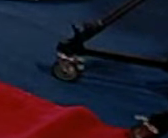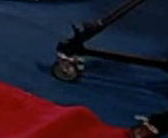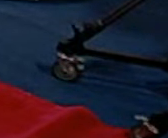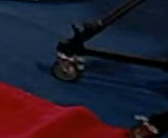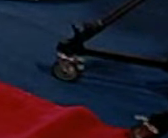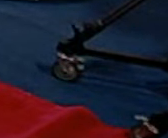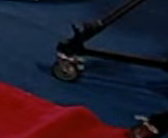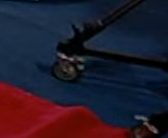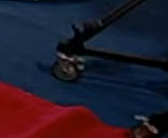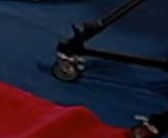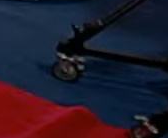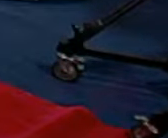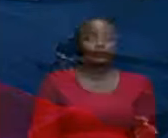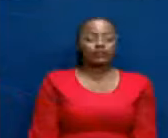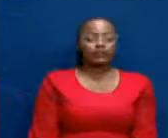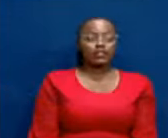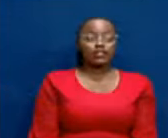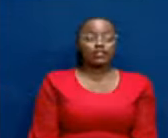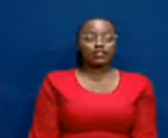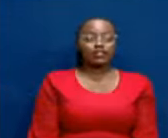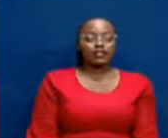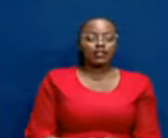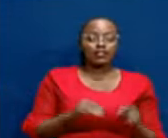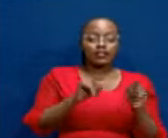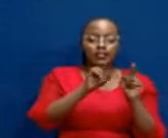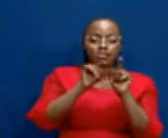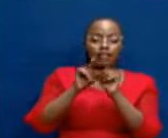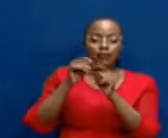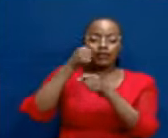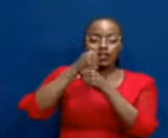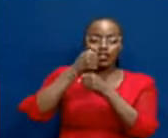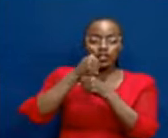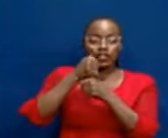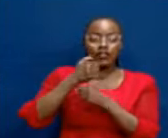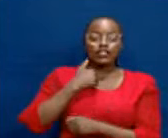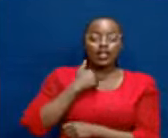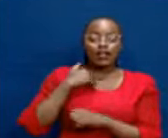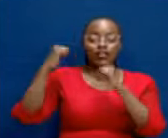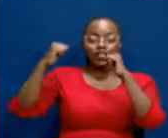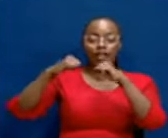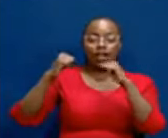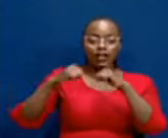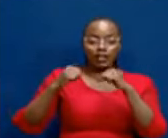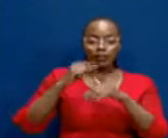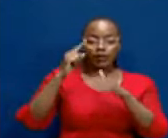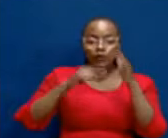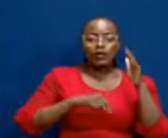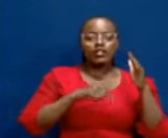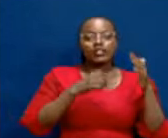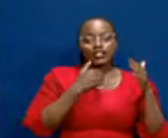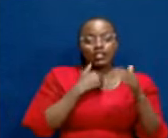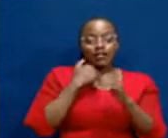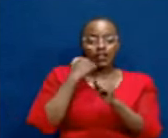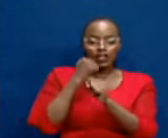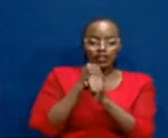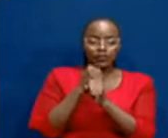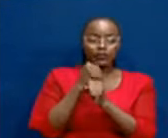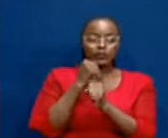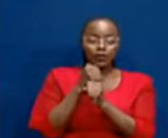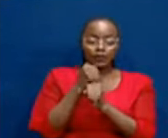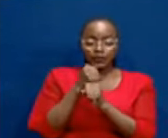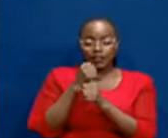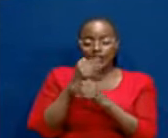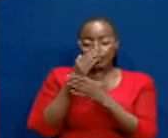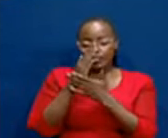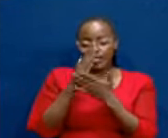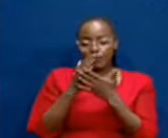thought about it and you were nodding your head, certainly not in agreement as to what the experts have said and also one of the views